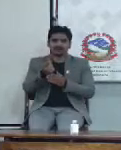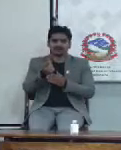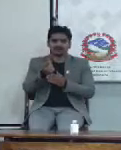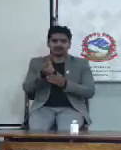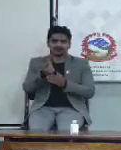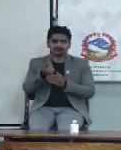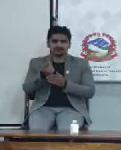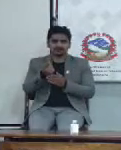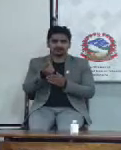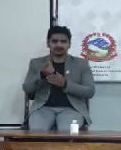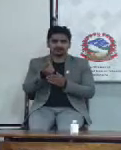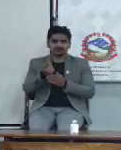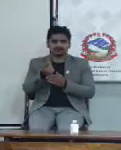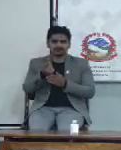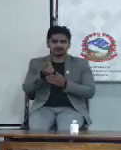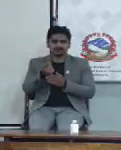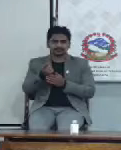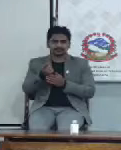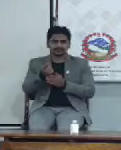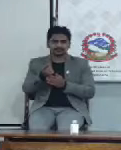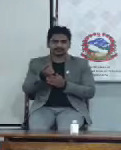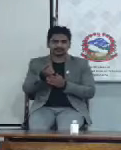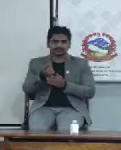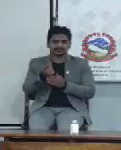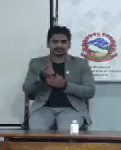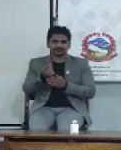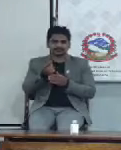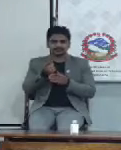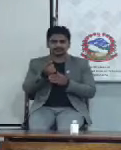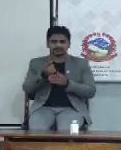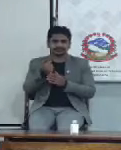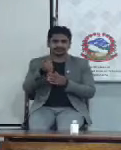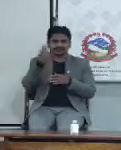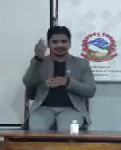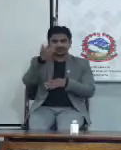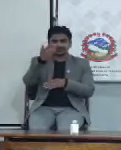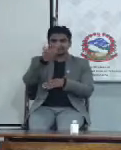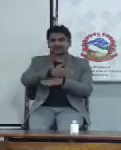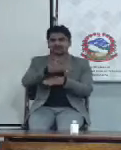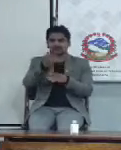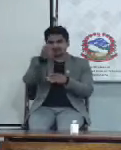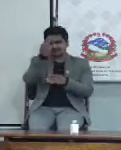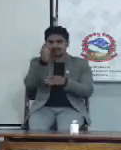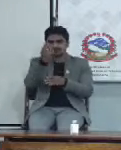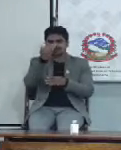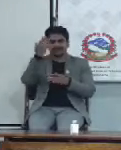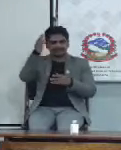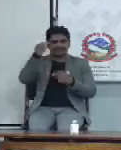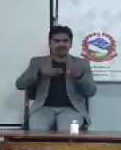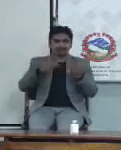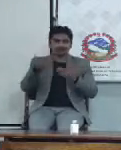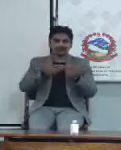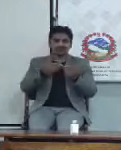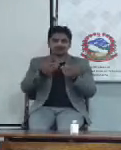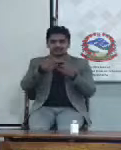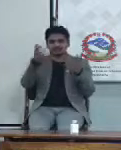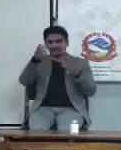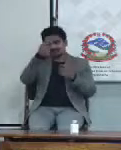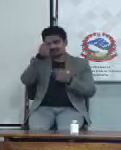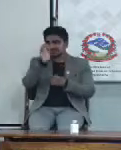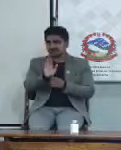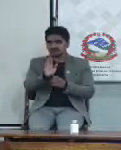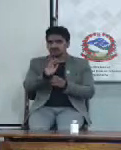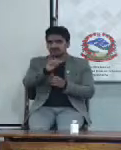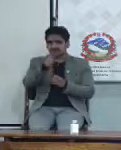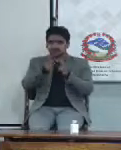being easily supplied. That is a challenge. it is